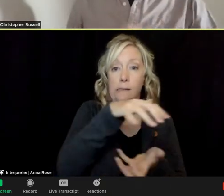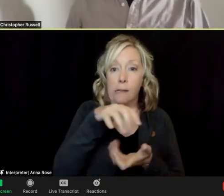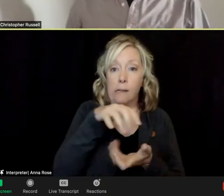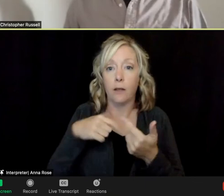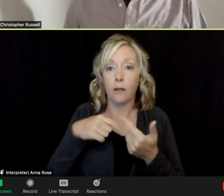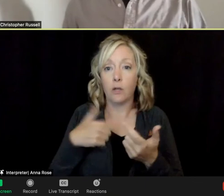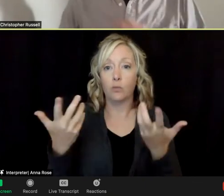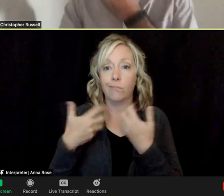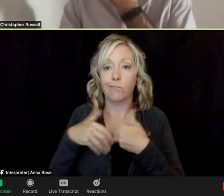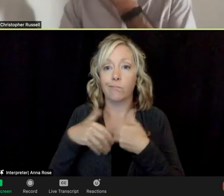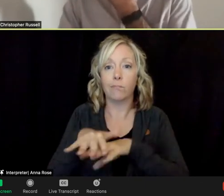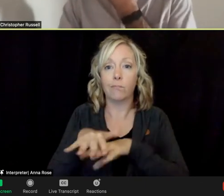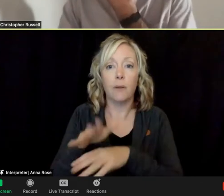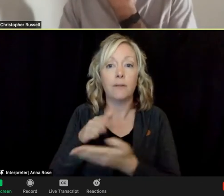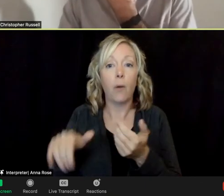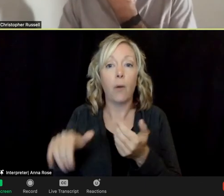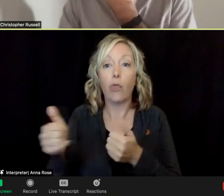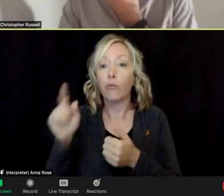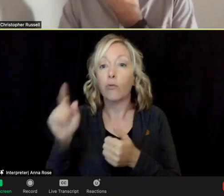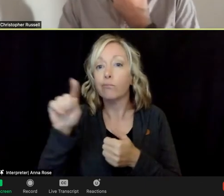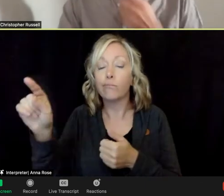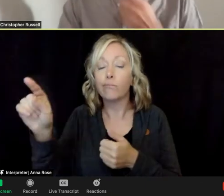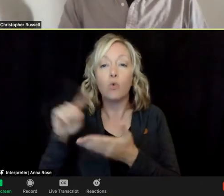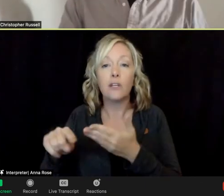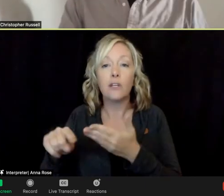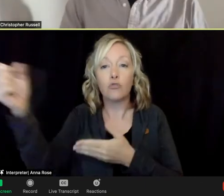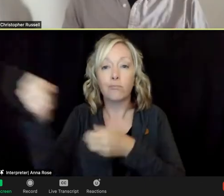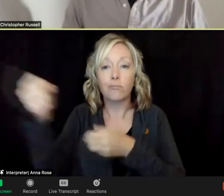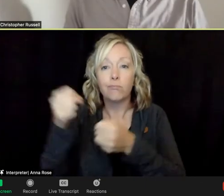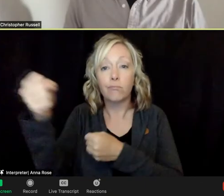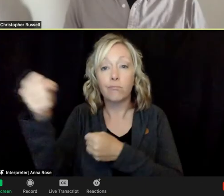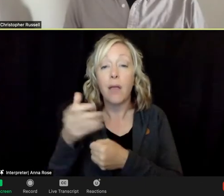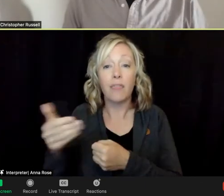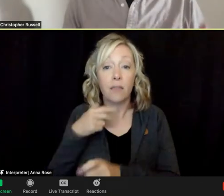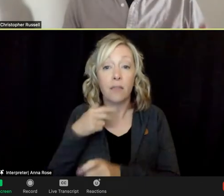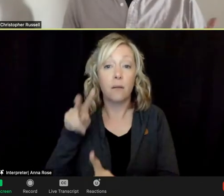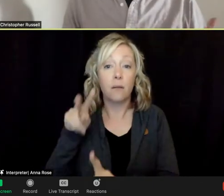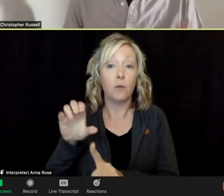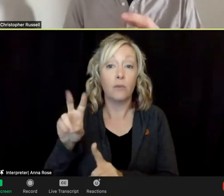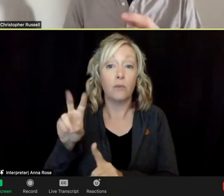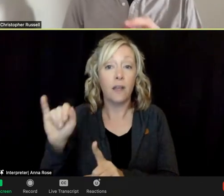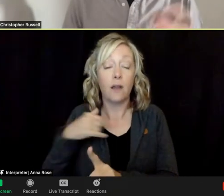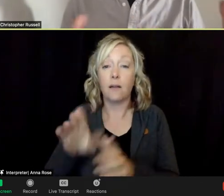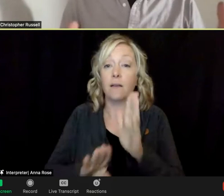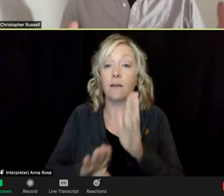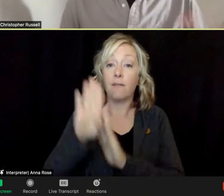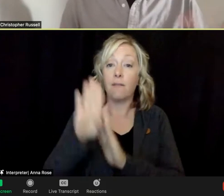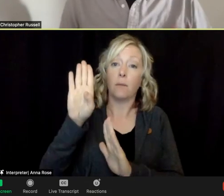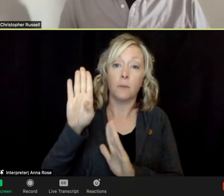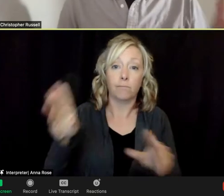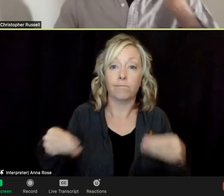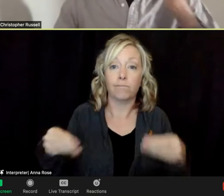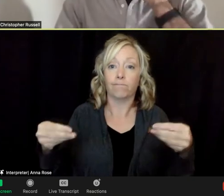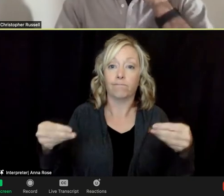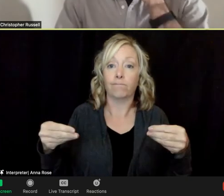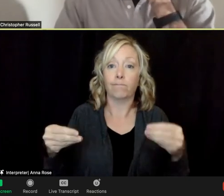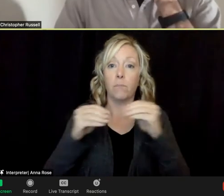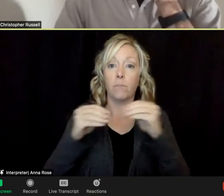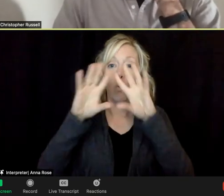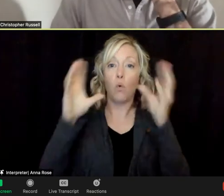synthesize some other pieces that I thought were relevant to our students and create something that was